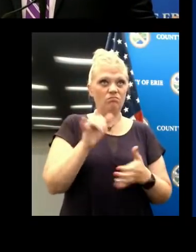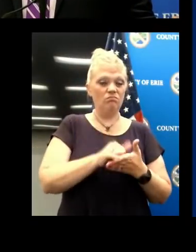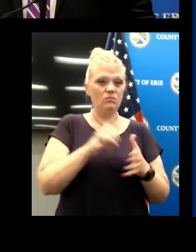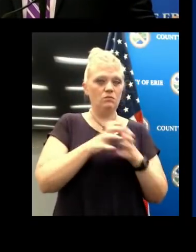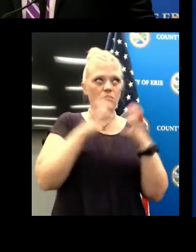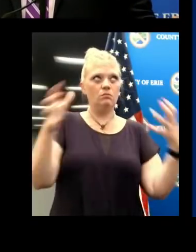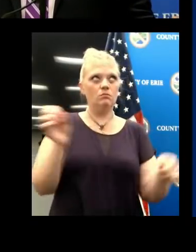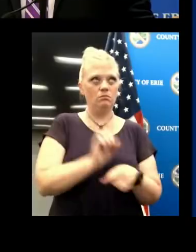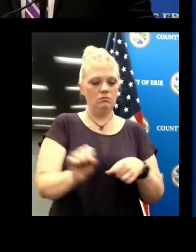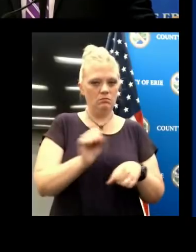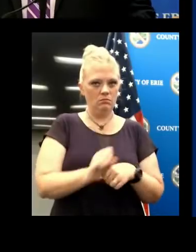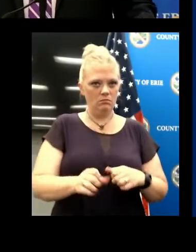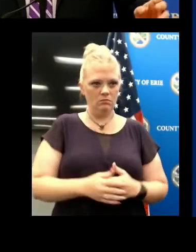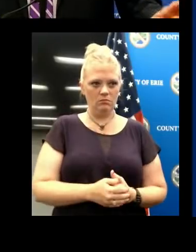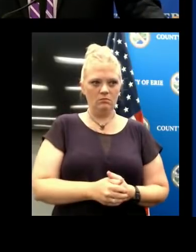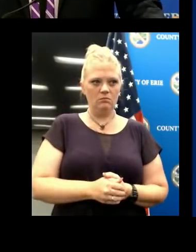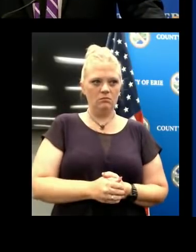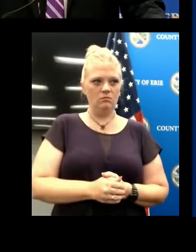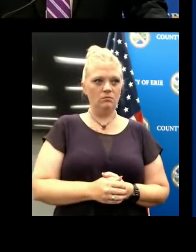lot of work.